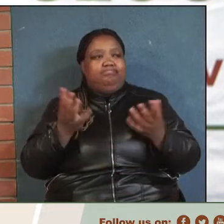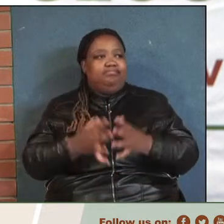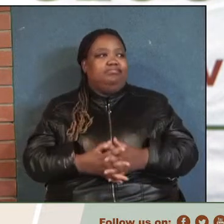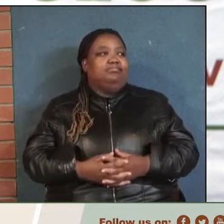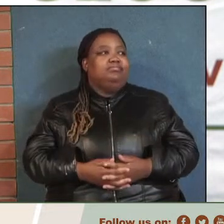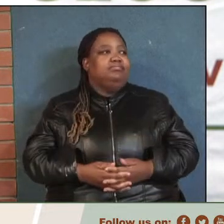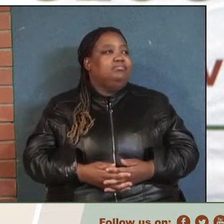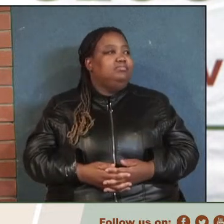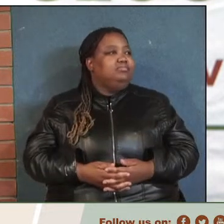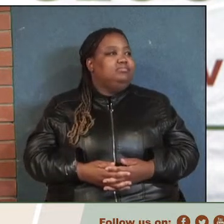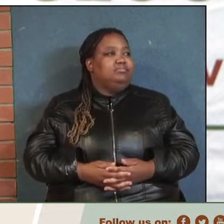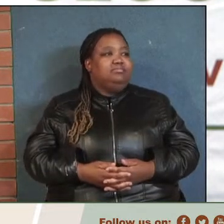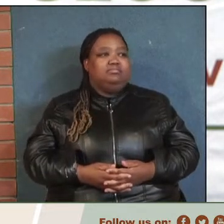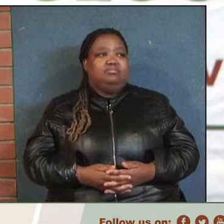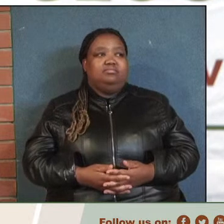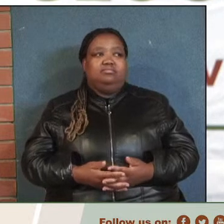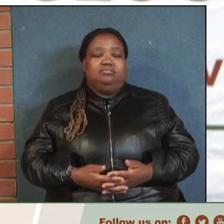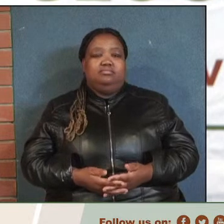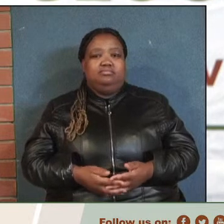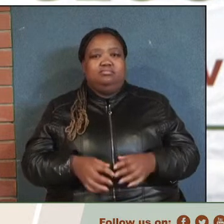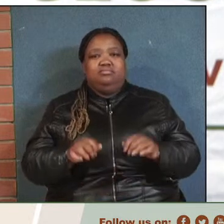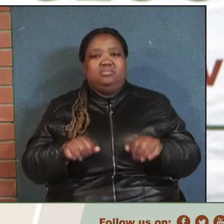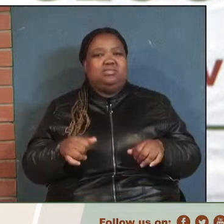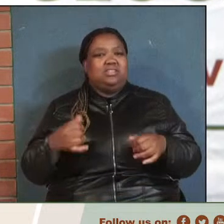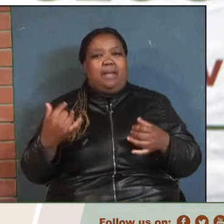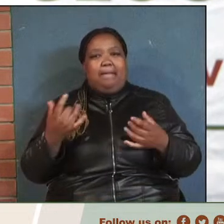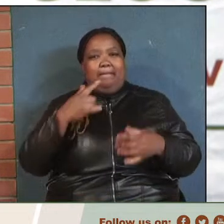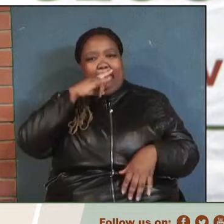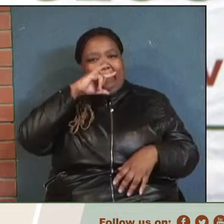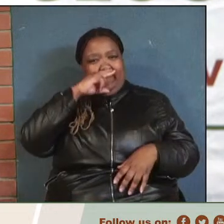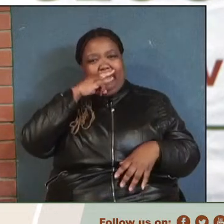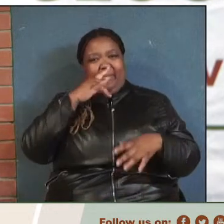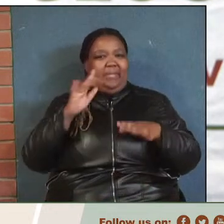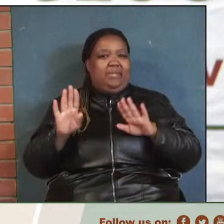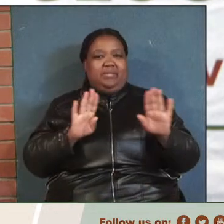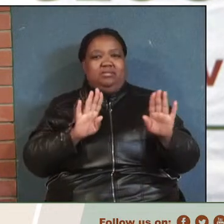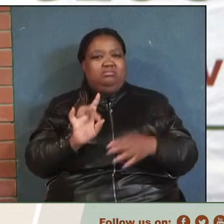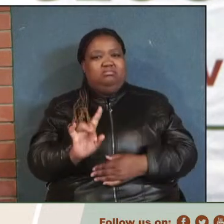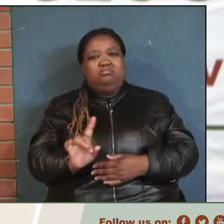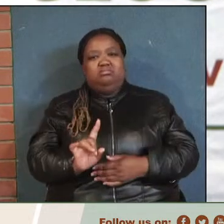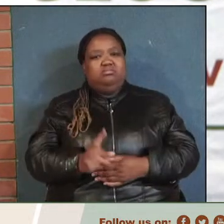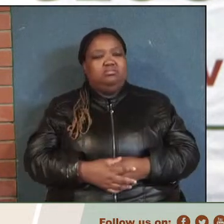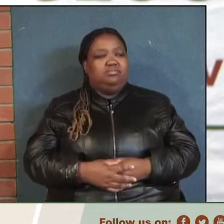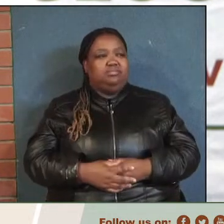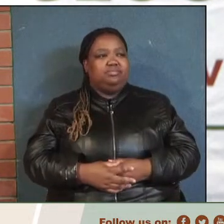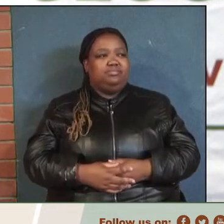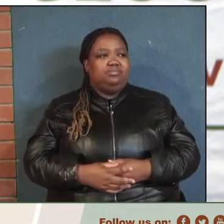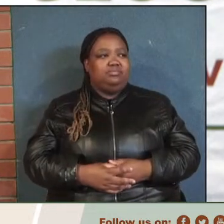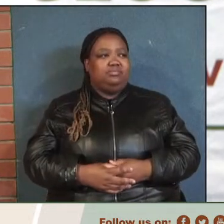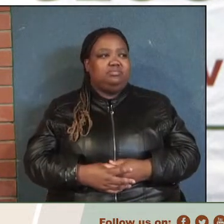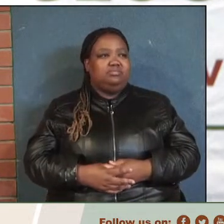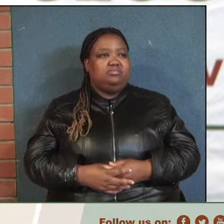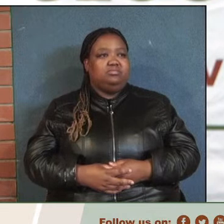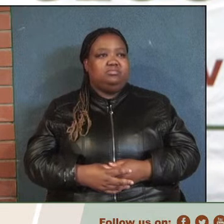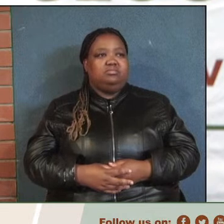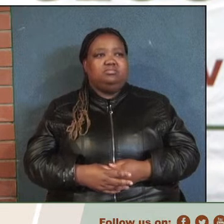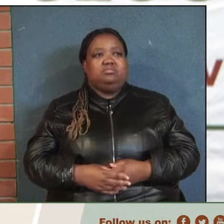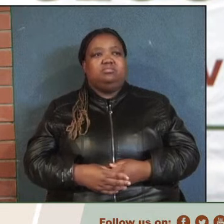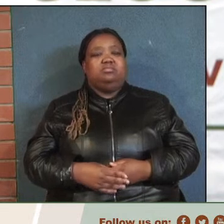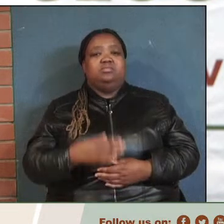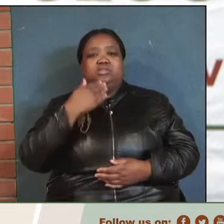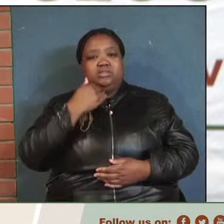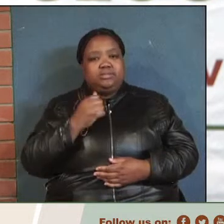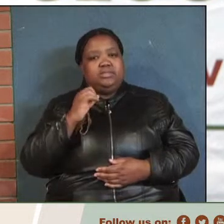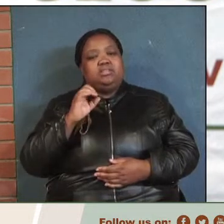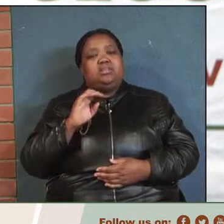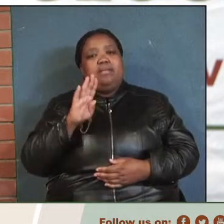Let's not be immature, okay? Let's stop playing with the Bluetooth option. Please do switch